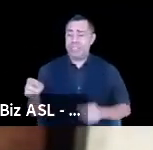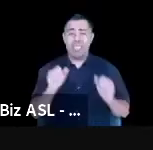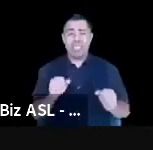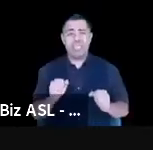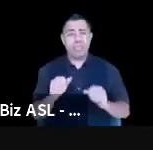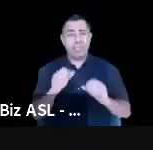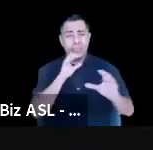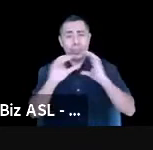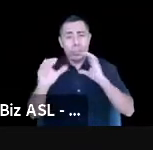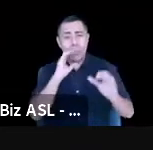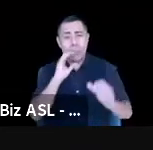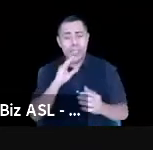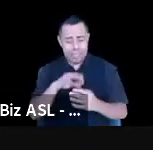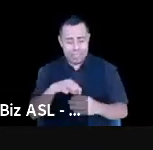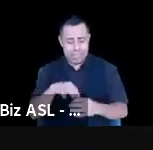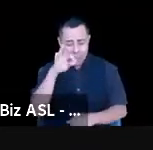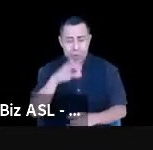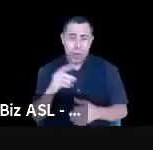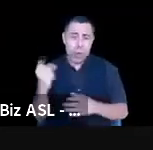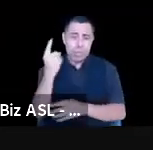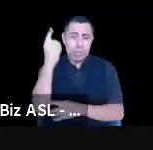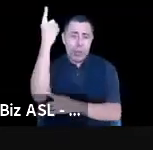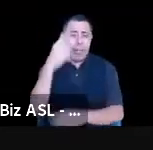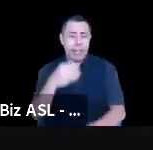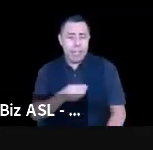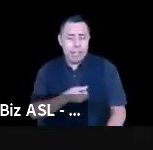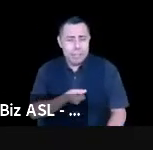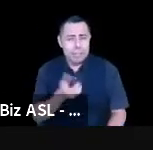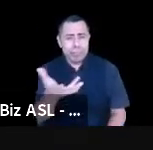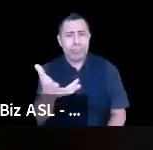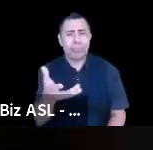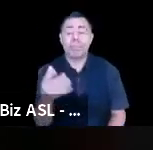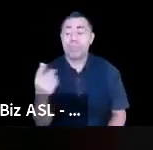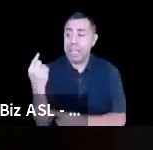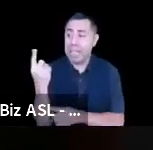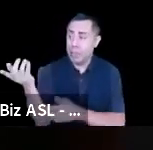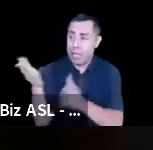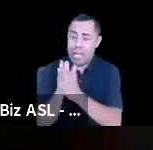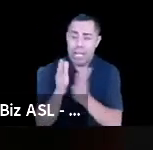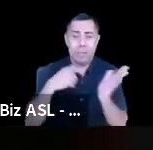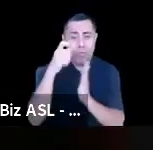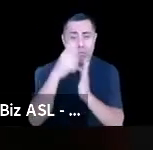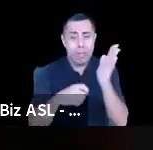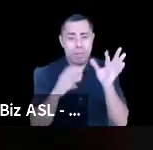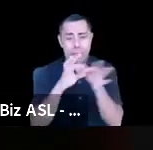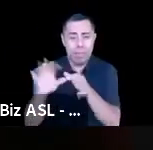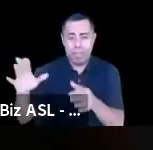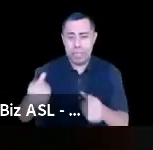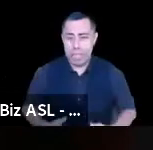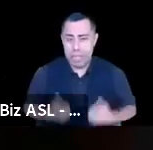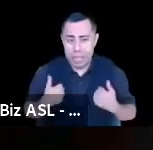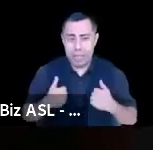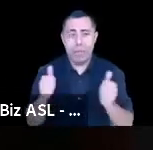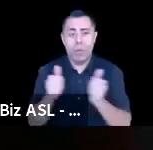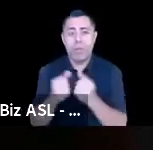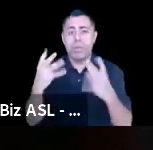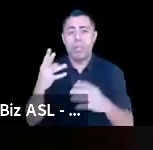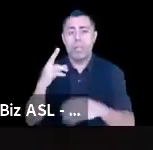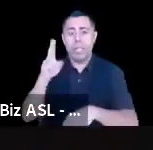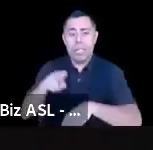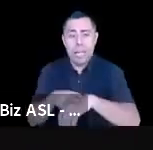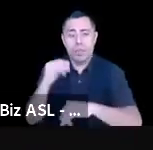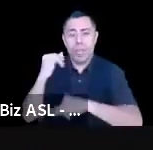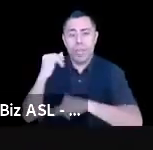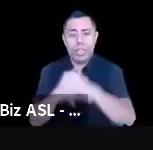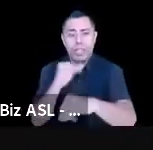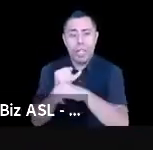genius. Last year, he asked me to write about his life. With his many national and international credits, he was a highly